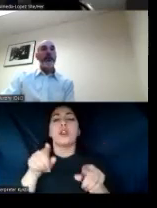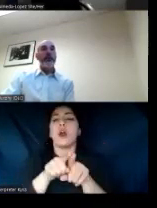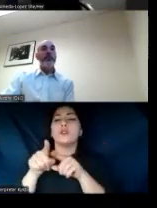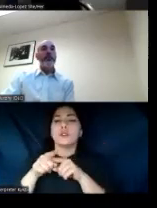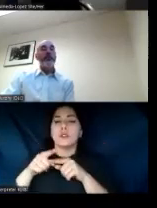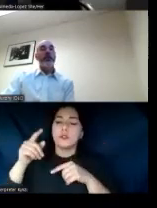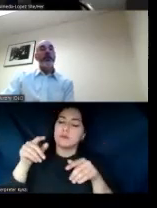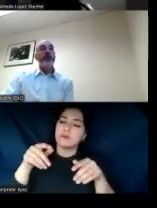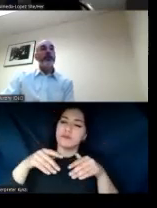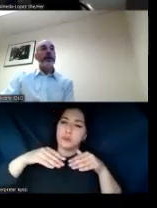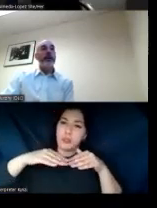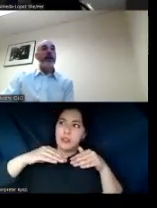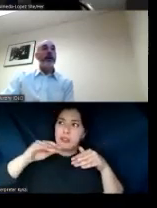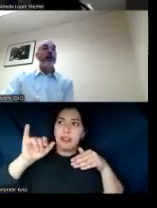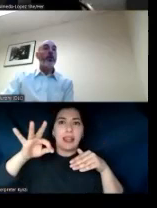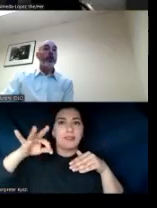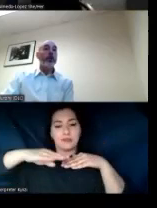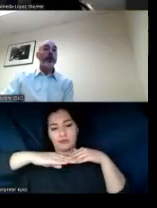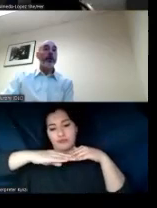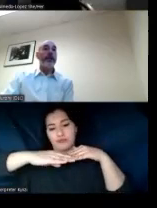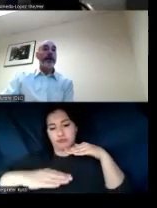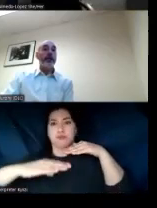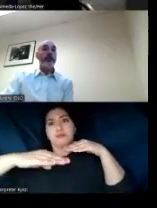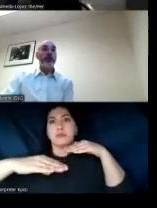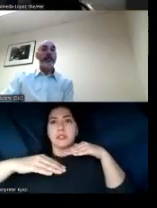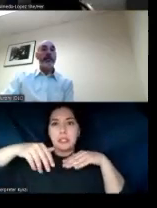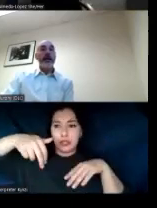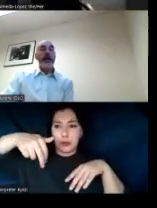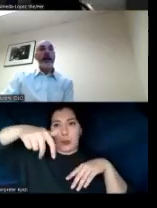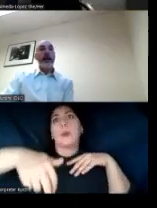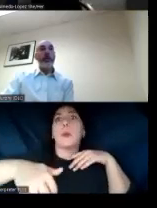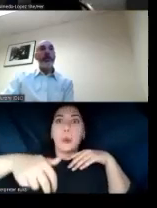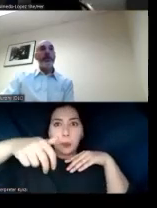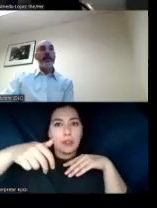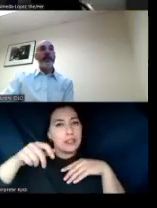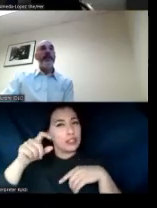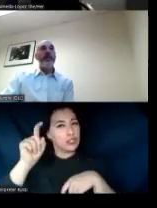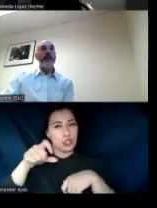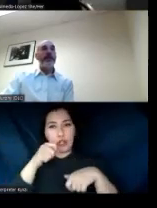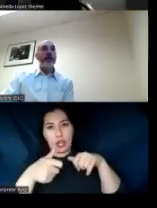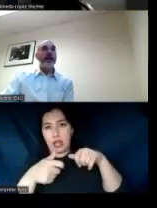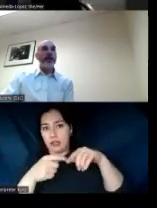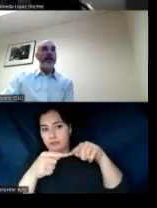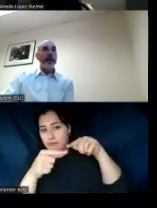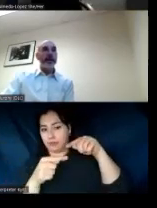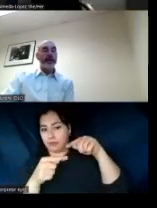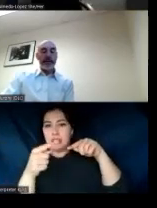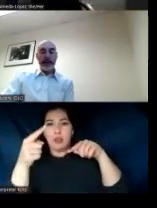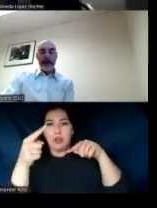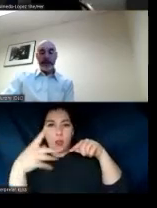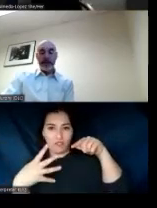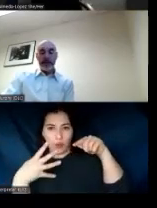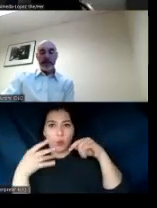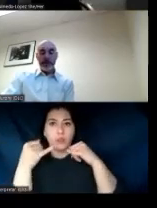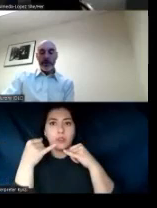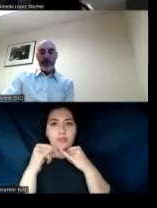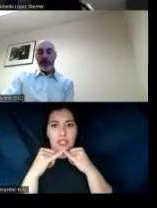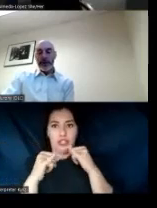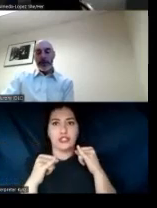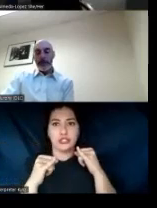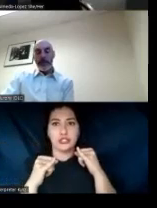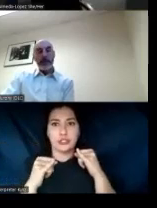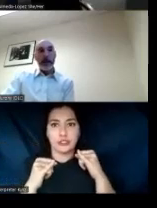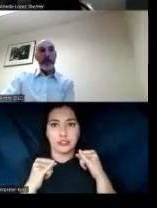are larger than a 1/4 of an inch. If there is some sort